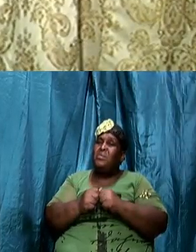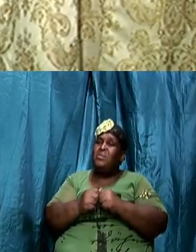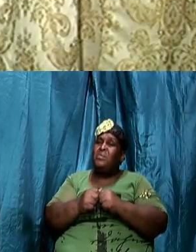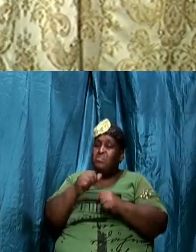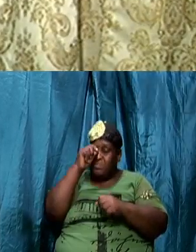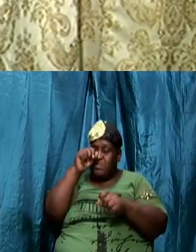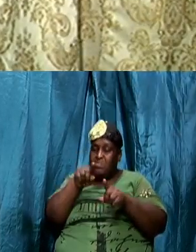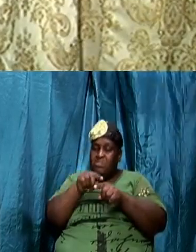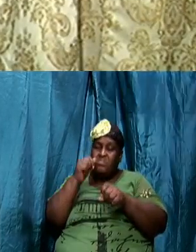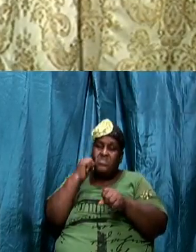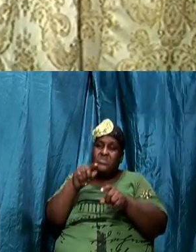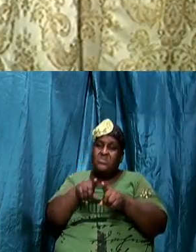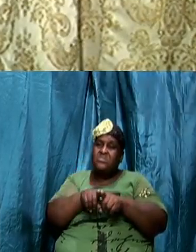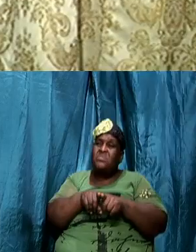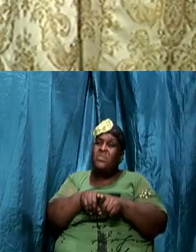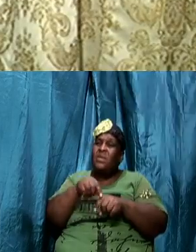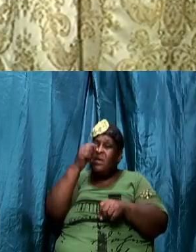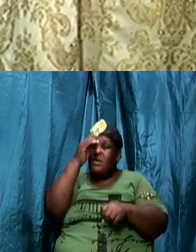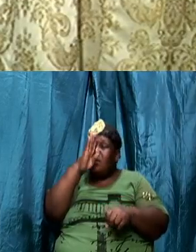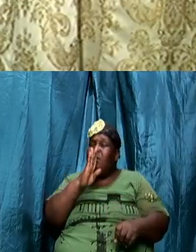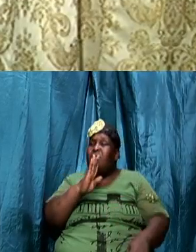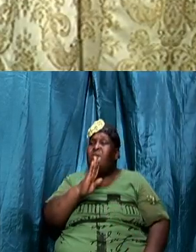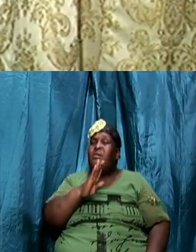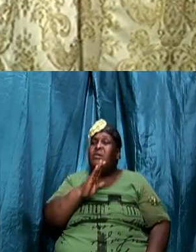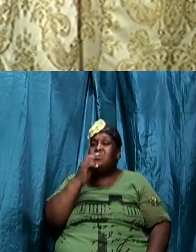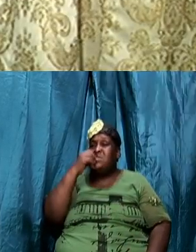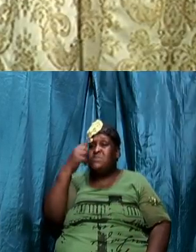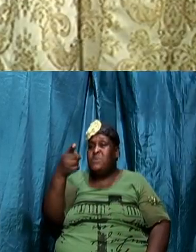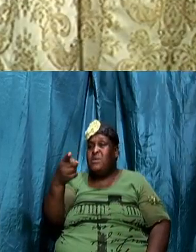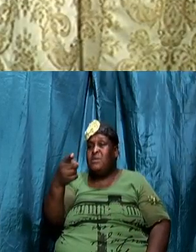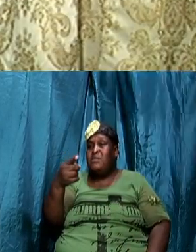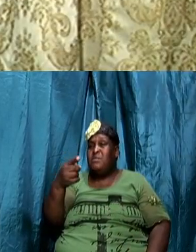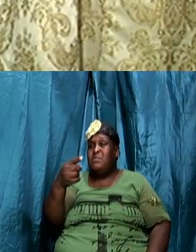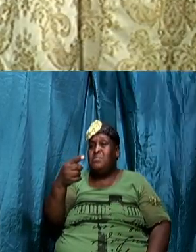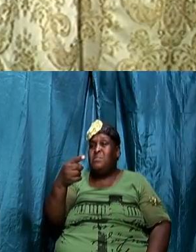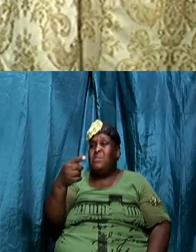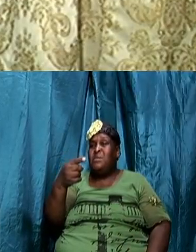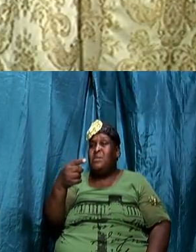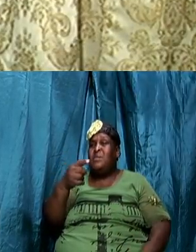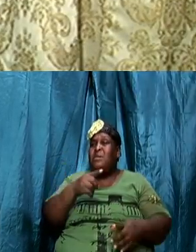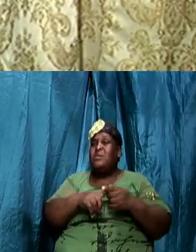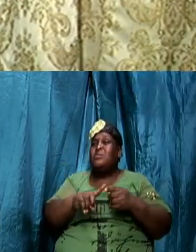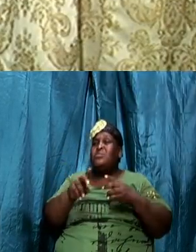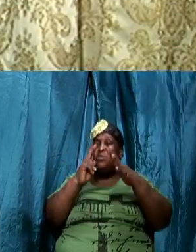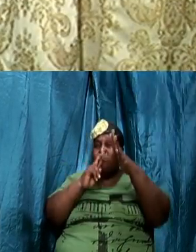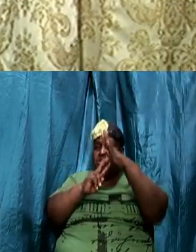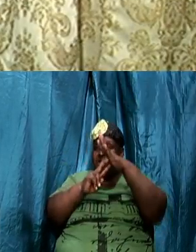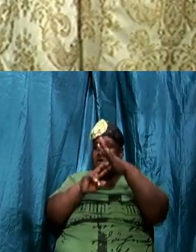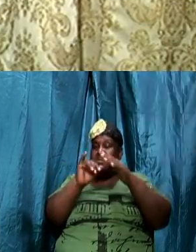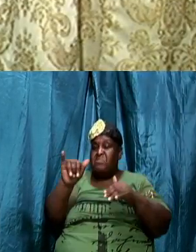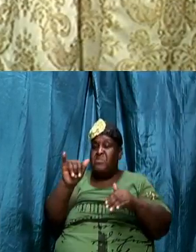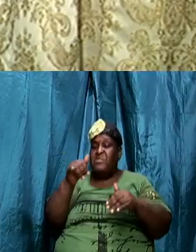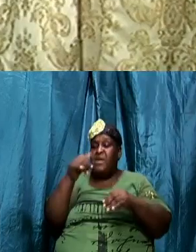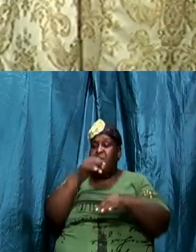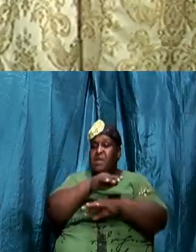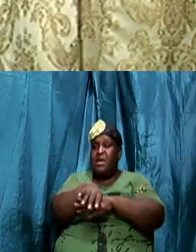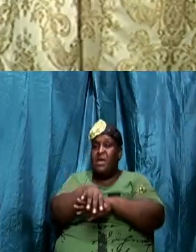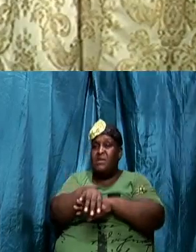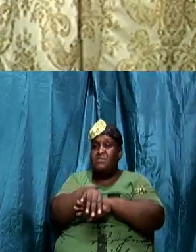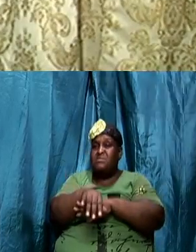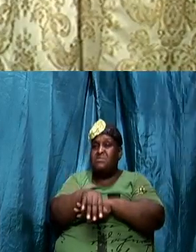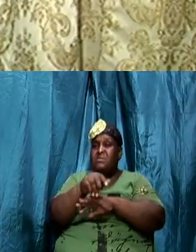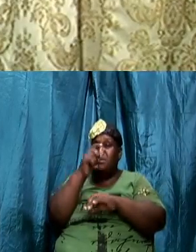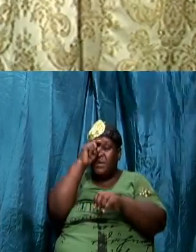Brothers and sisters, God spoke to Balaam that night. Brothers and